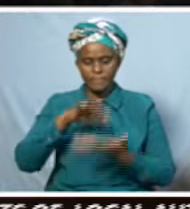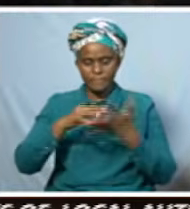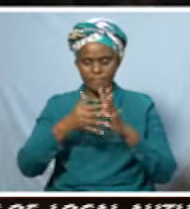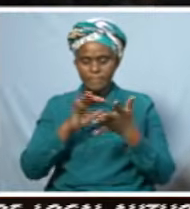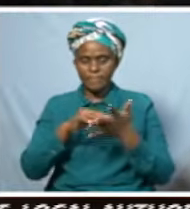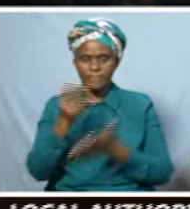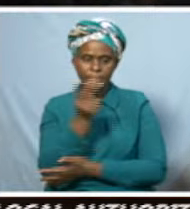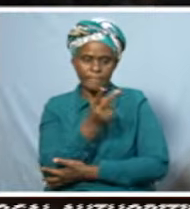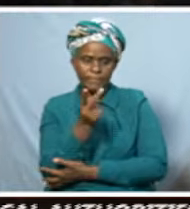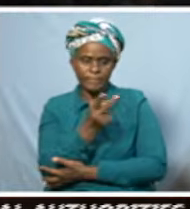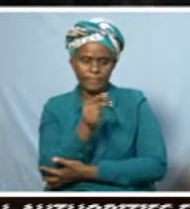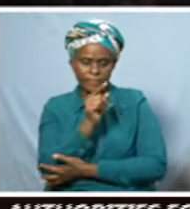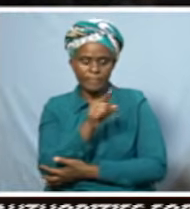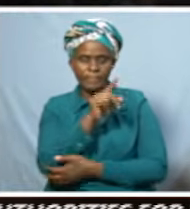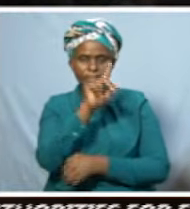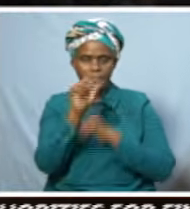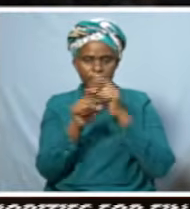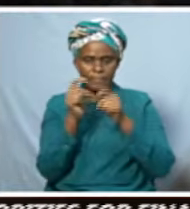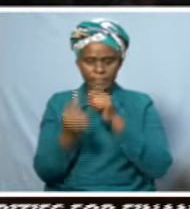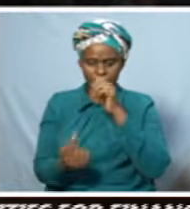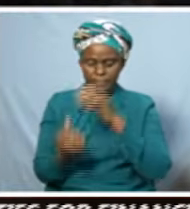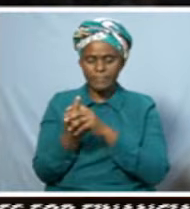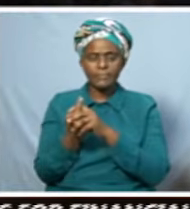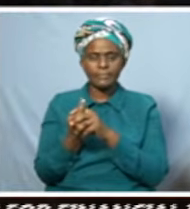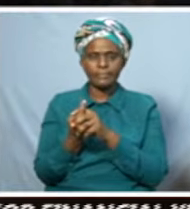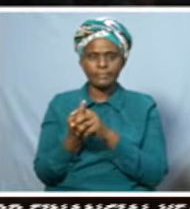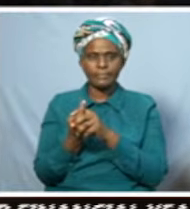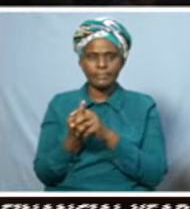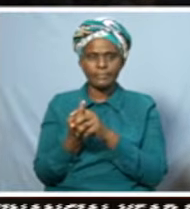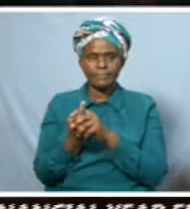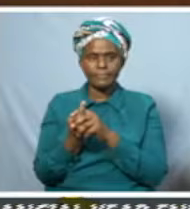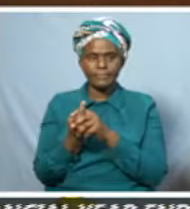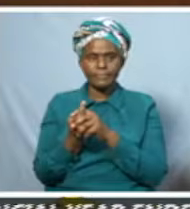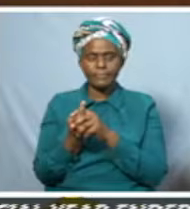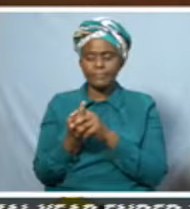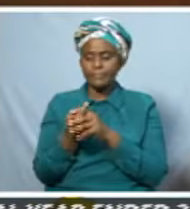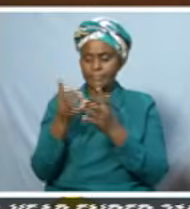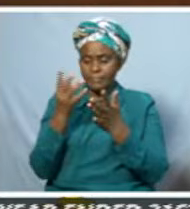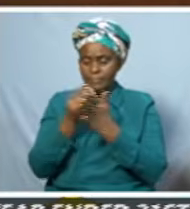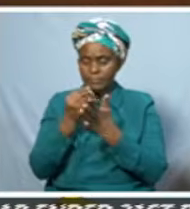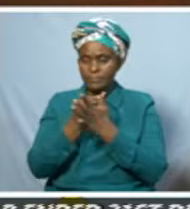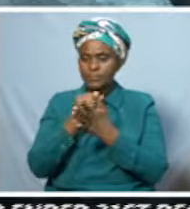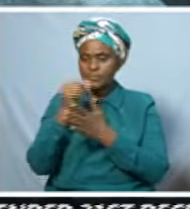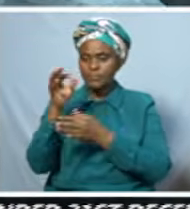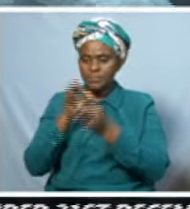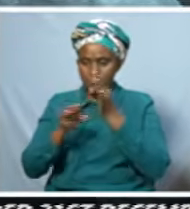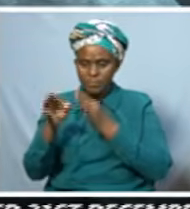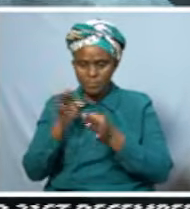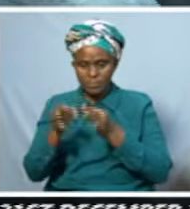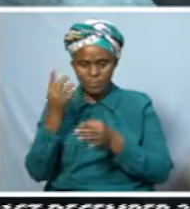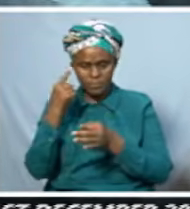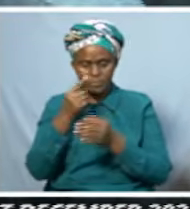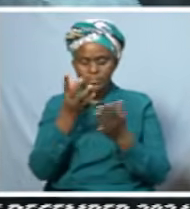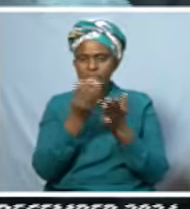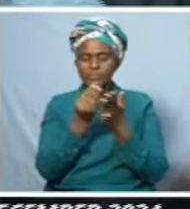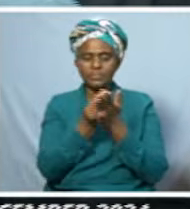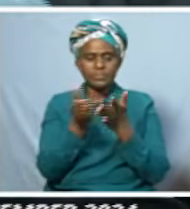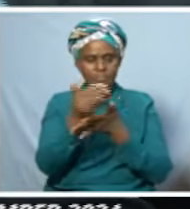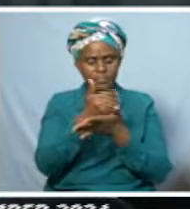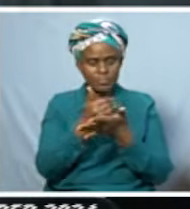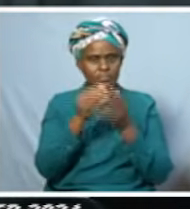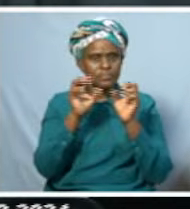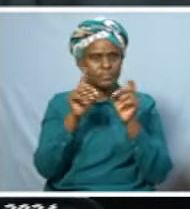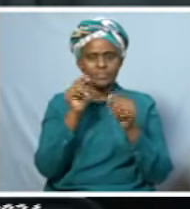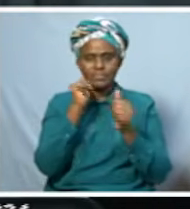two, because this question arose, this unaccounted for revenue, okay, which